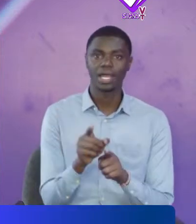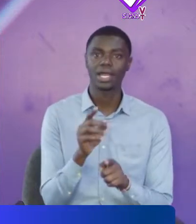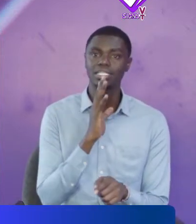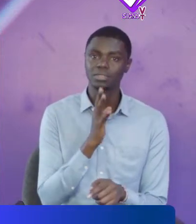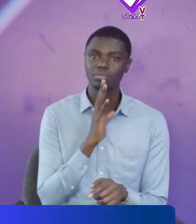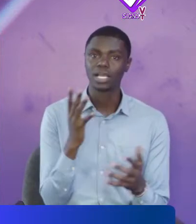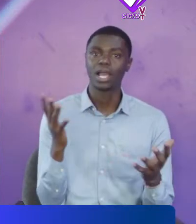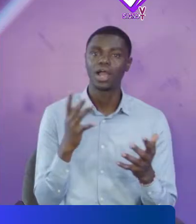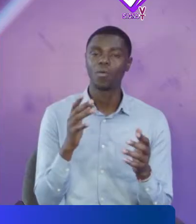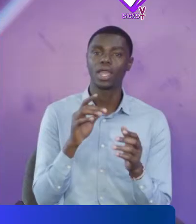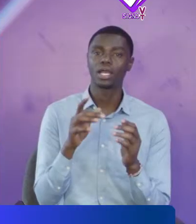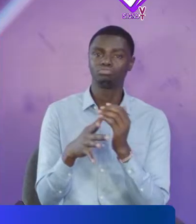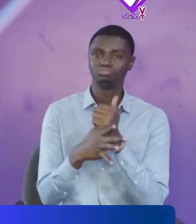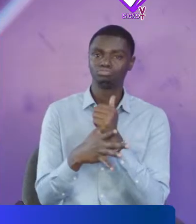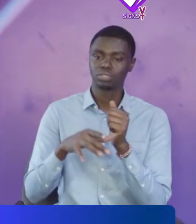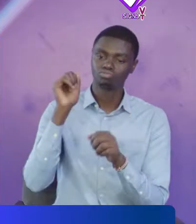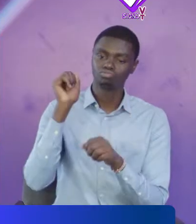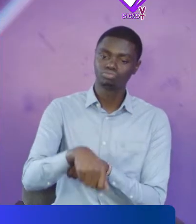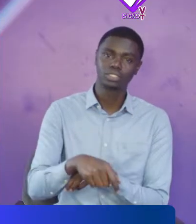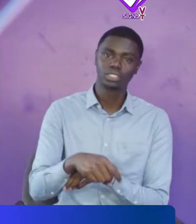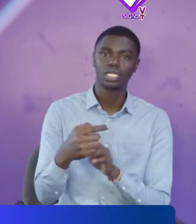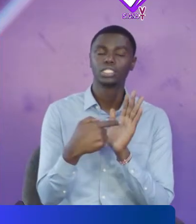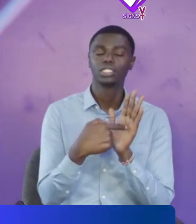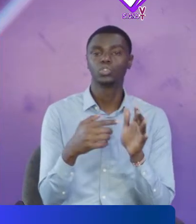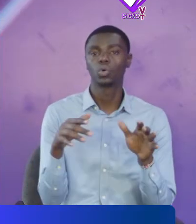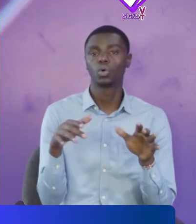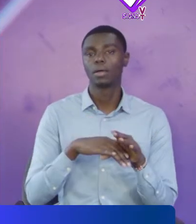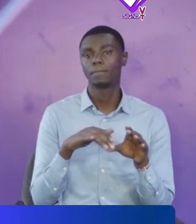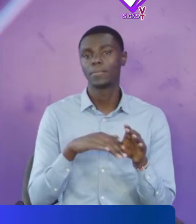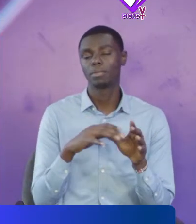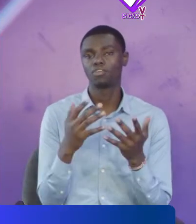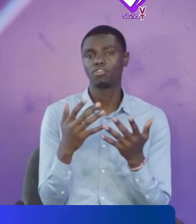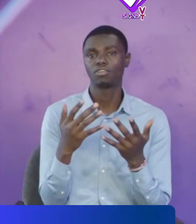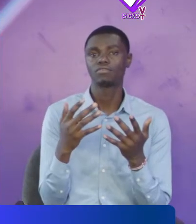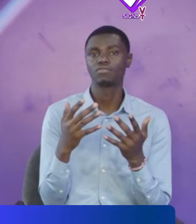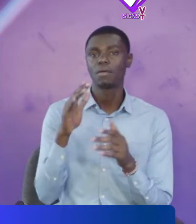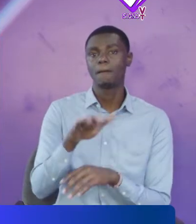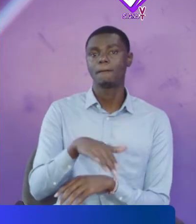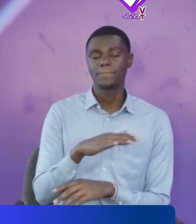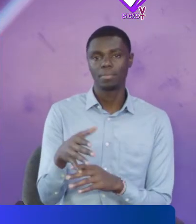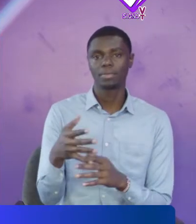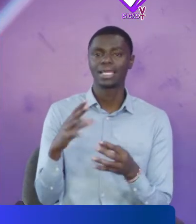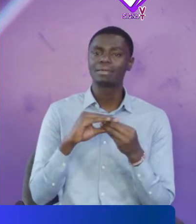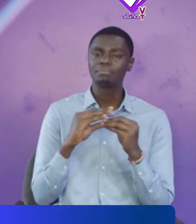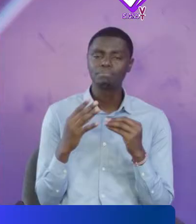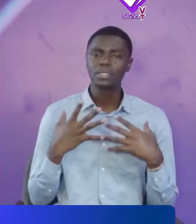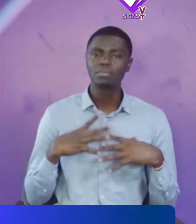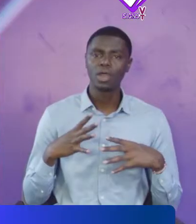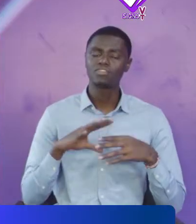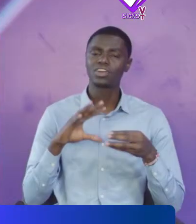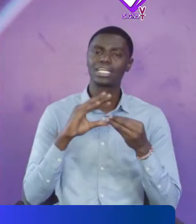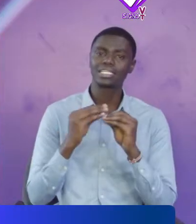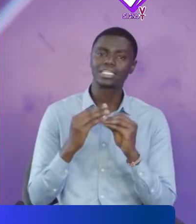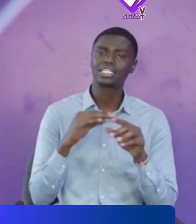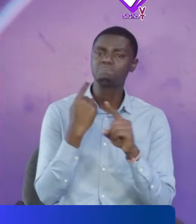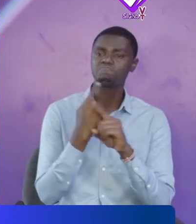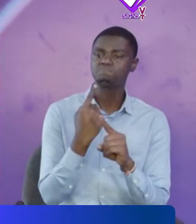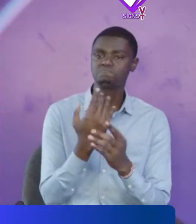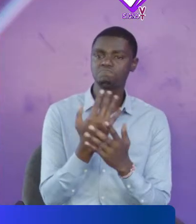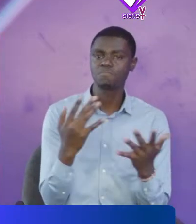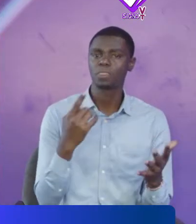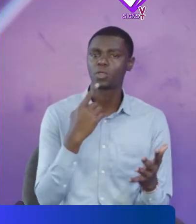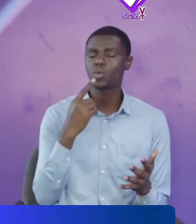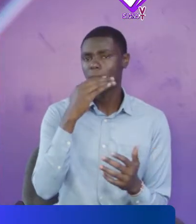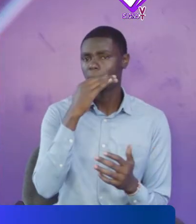shit normally go, they show members of parliament. So people have created even all sorts of things to show that. Actually, they were telling